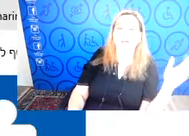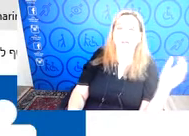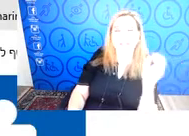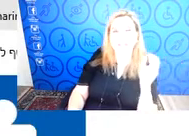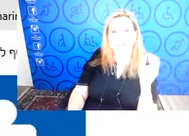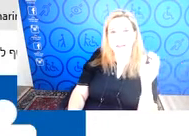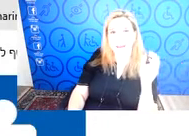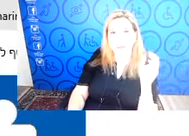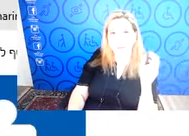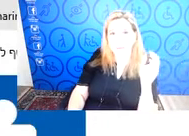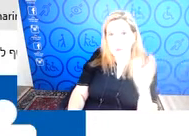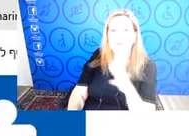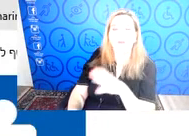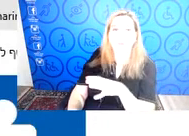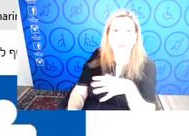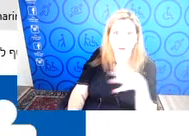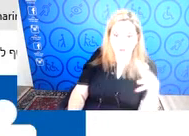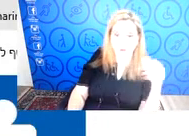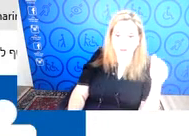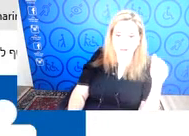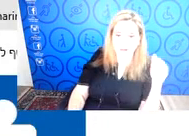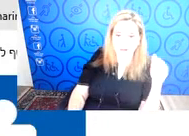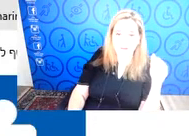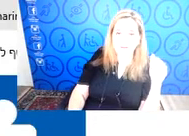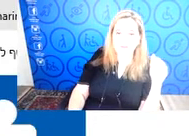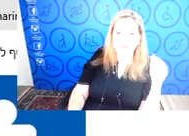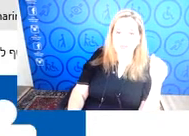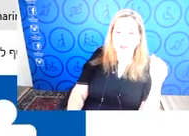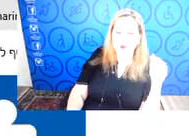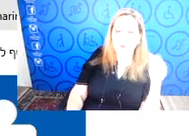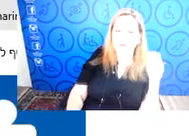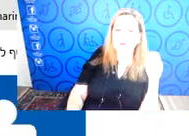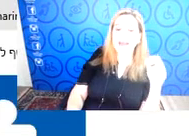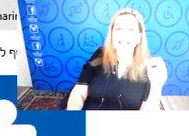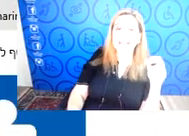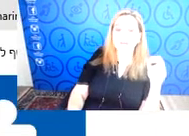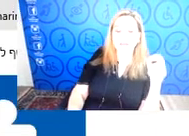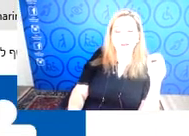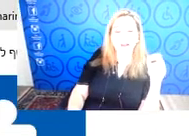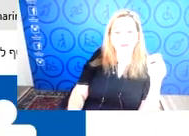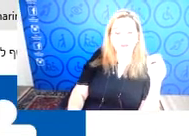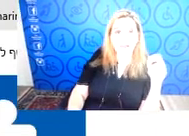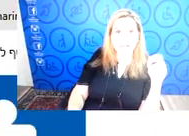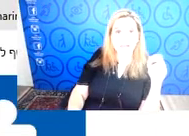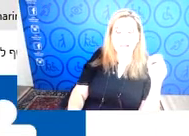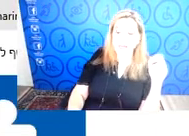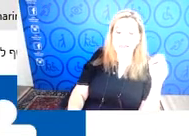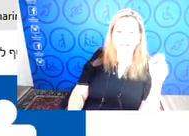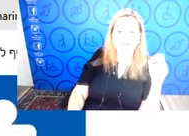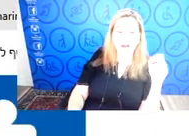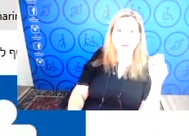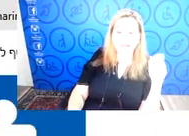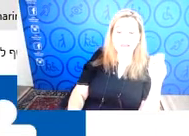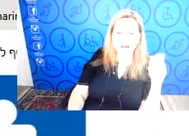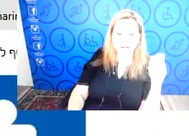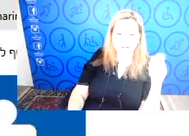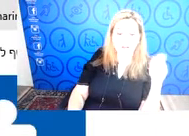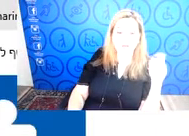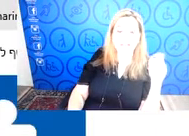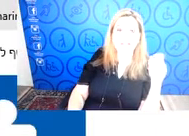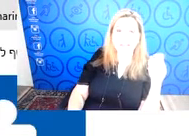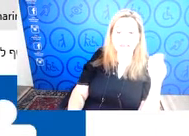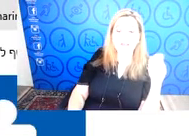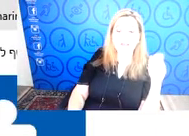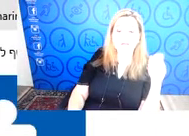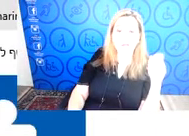normal, or at least post-corona normal. While we might live in different countries, climates, environments, and cultures,